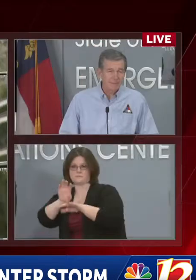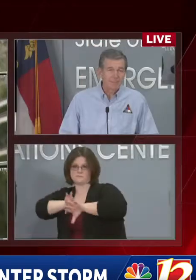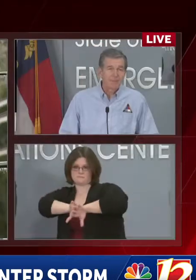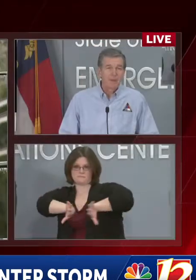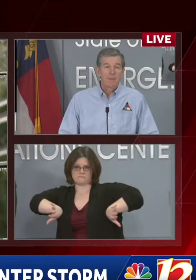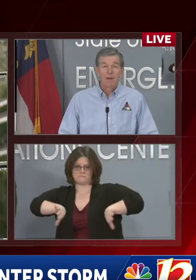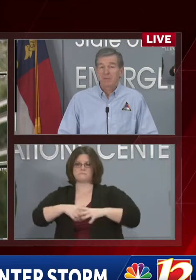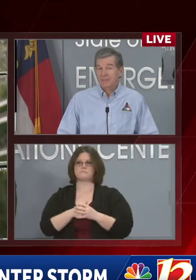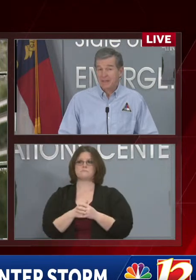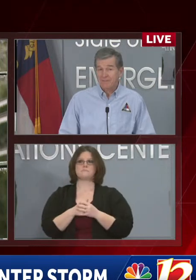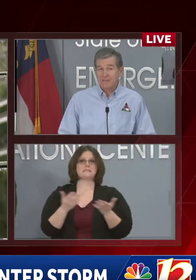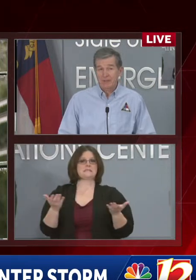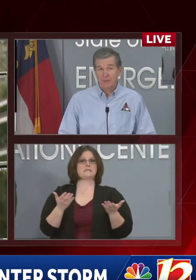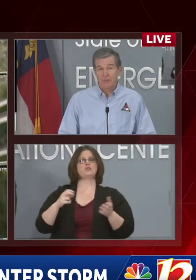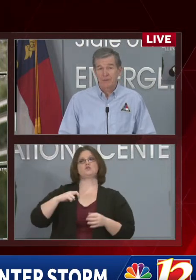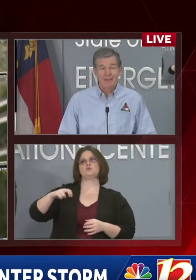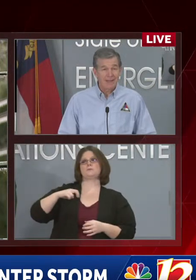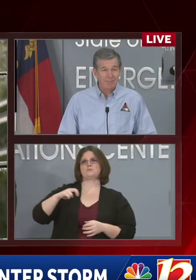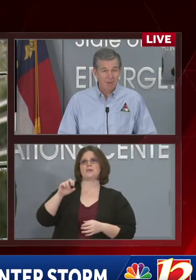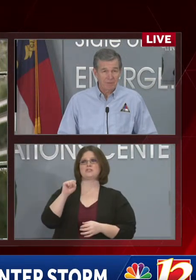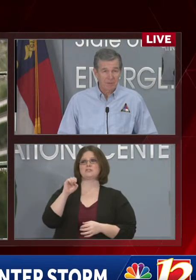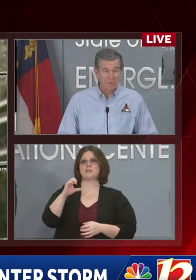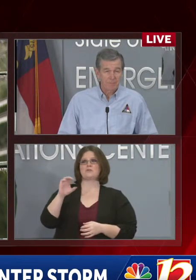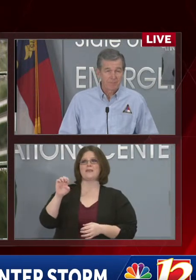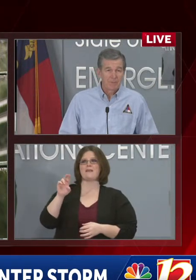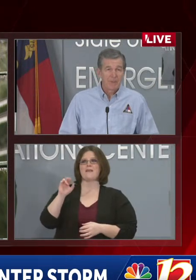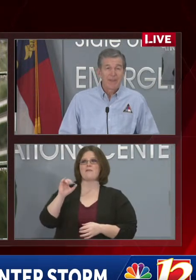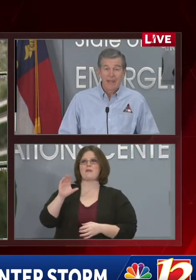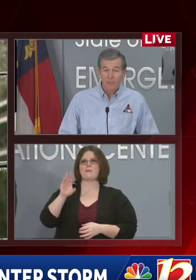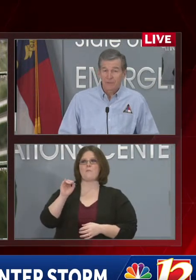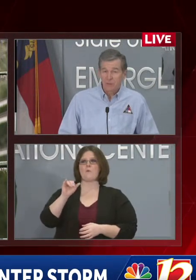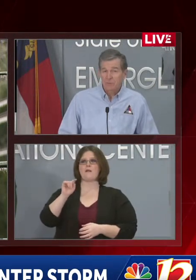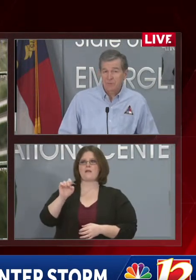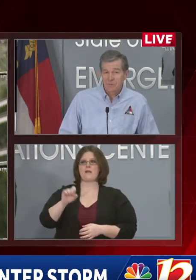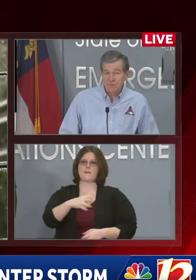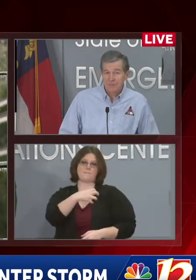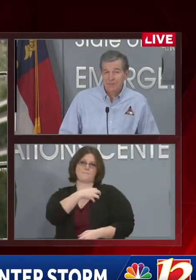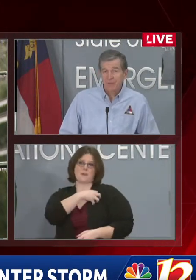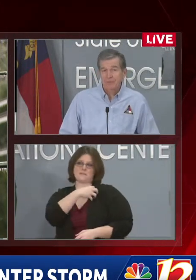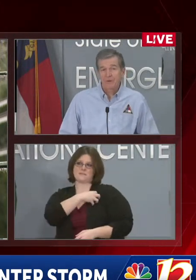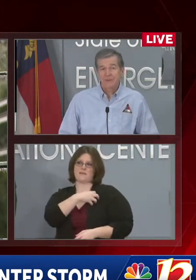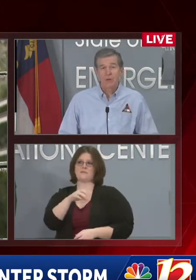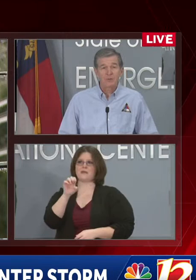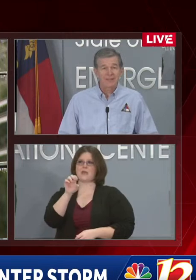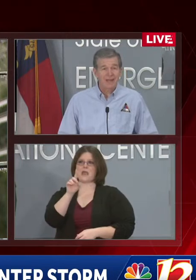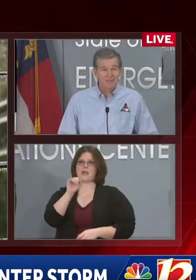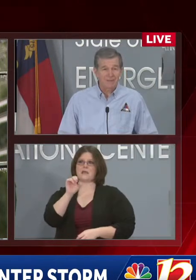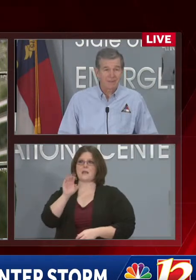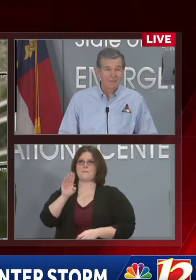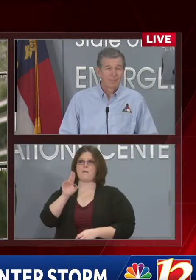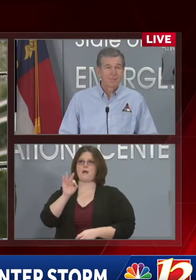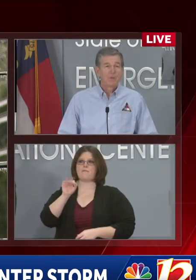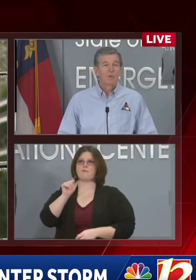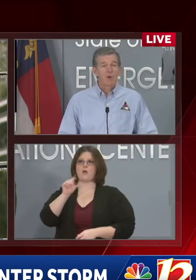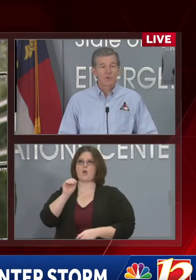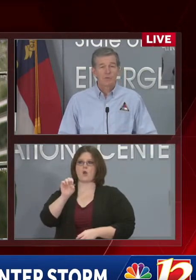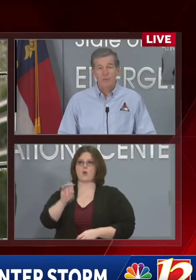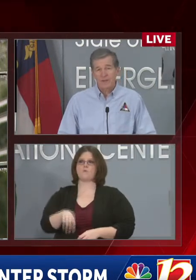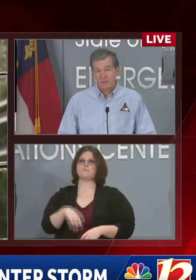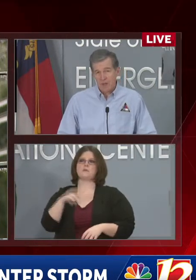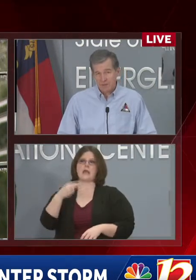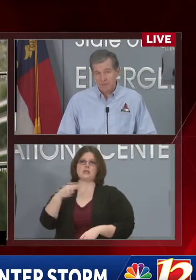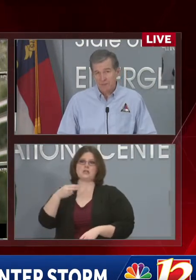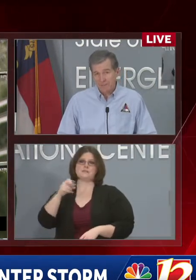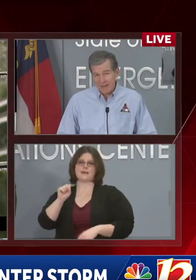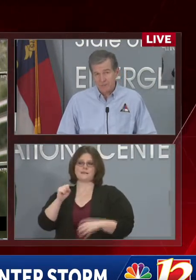And behind the scenes, Jackie and Jasmine Metivier are our Spanish language interpreters. First, we'll hear from